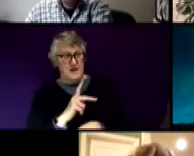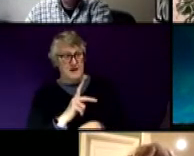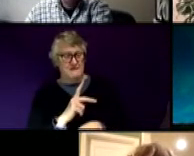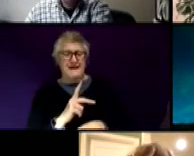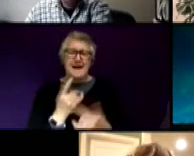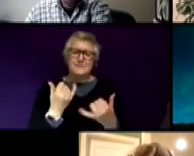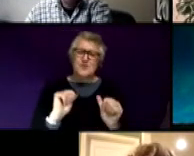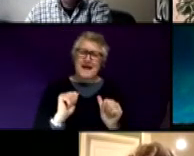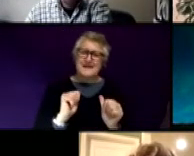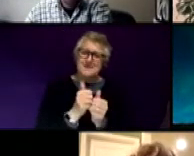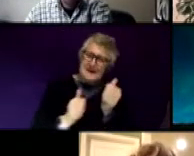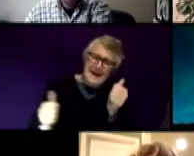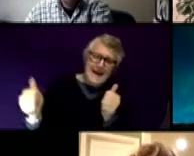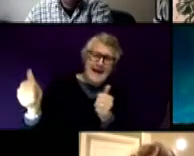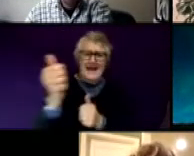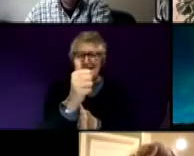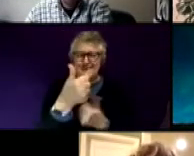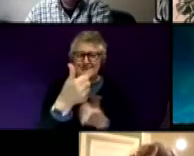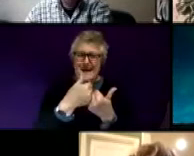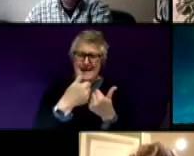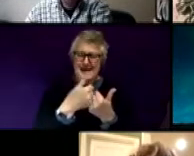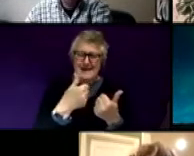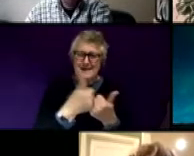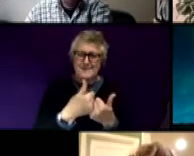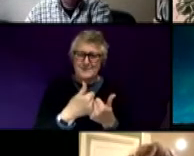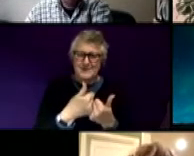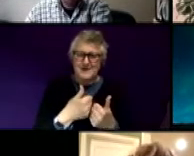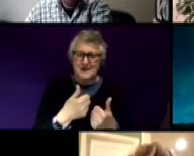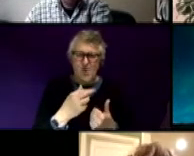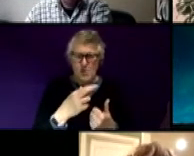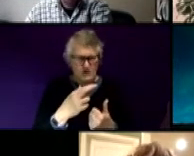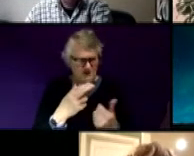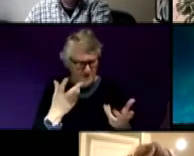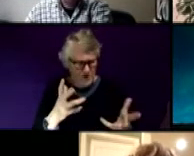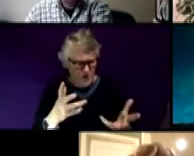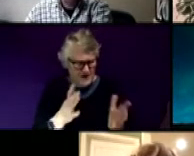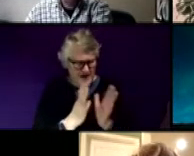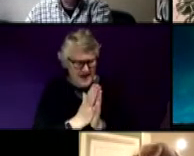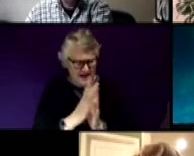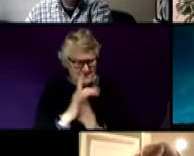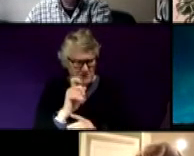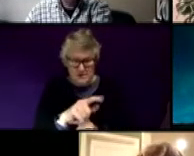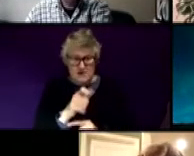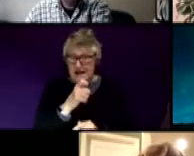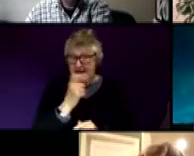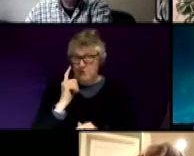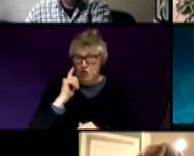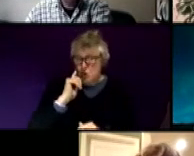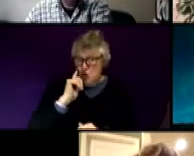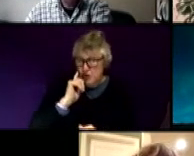of, or has this question already been asked? Because I haven't heard it through the whole conversation.